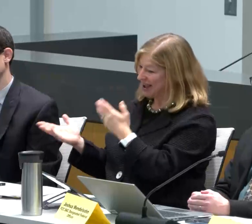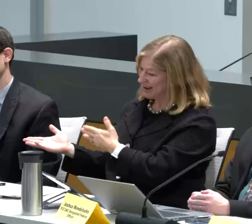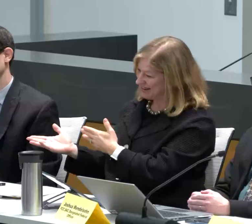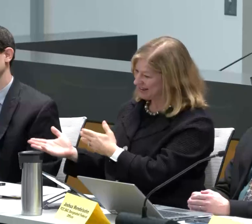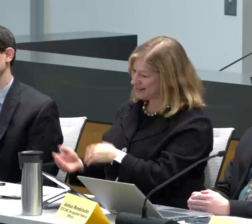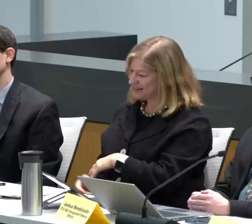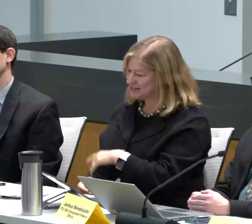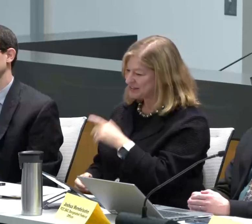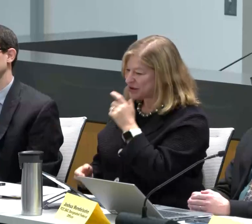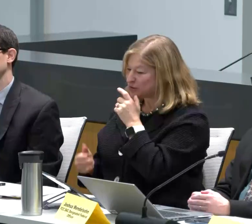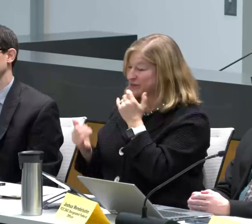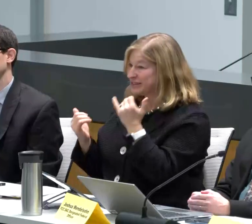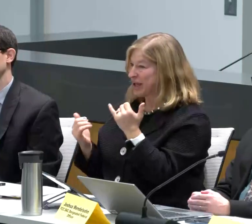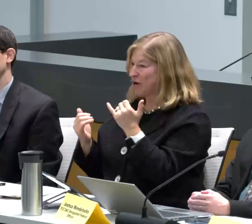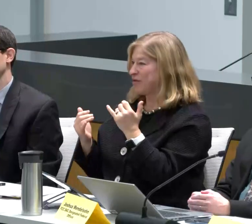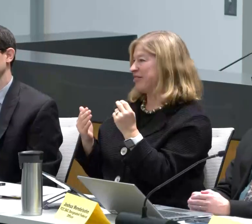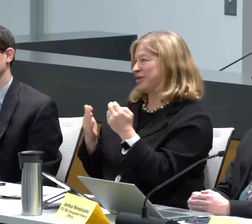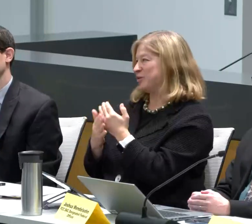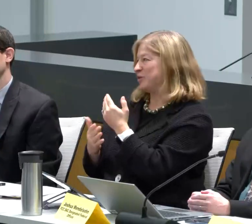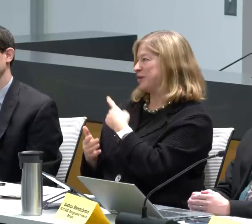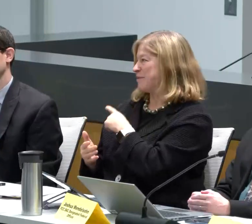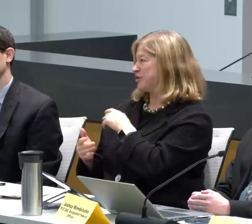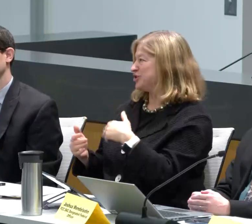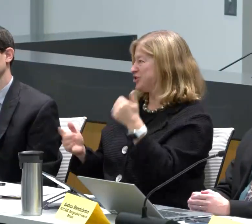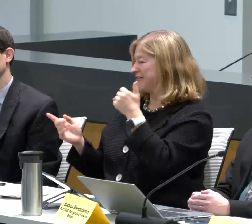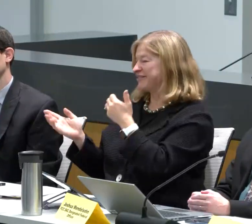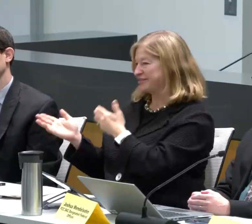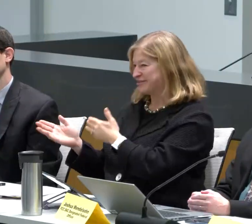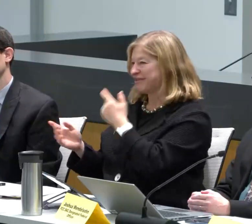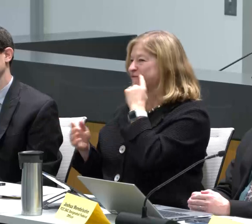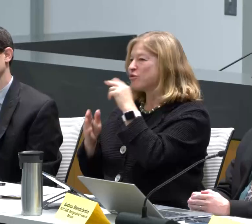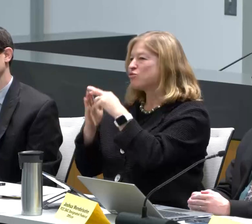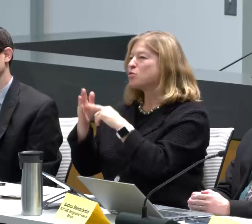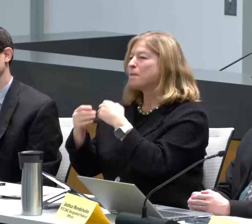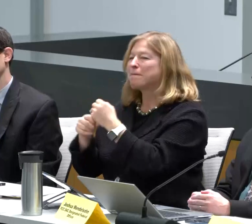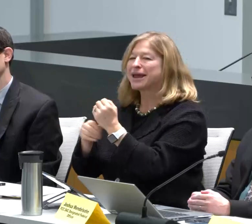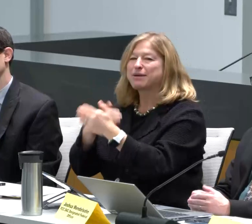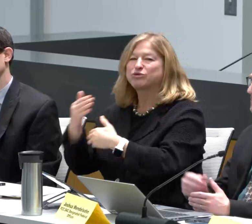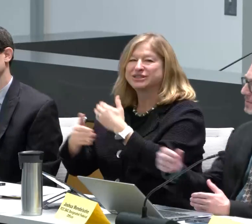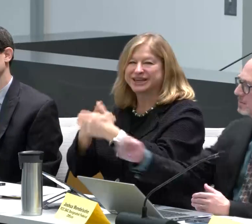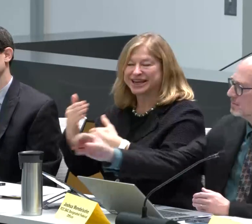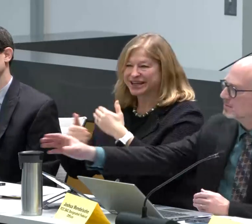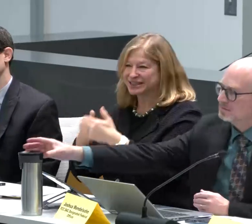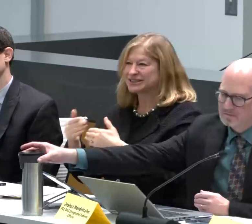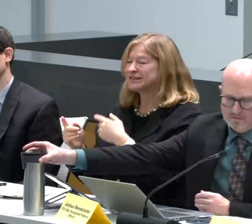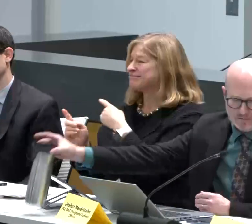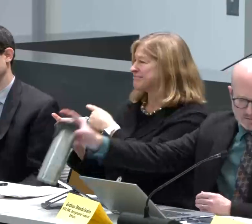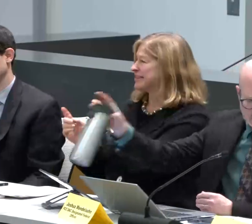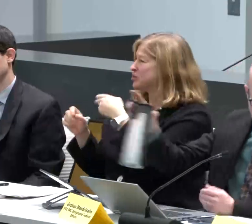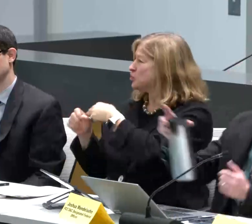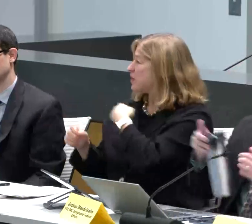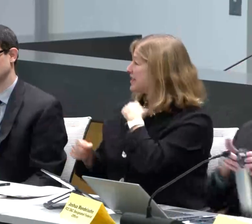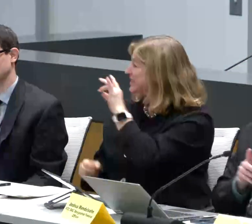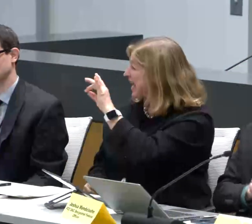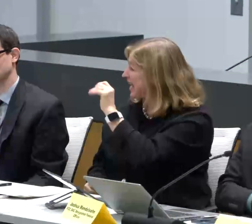pleased to introduce Michael Scott, who is now the new Deputy Chief for Rulemaking